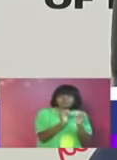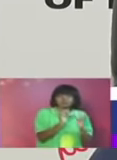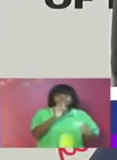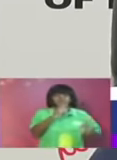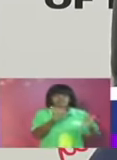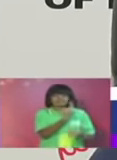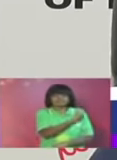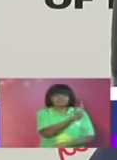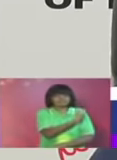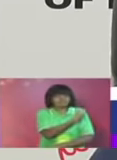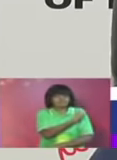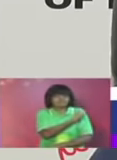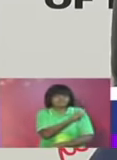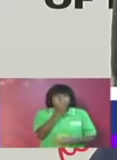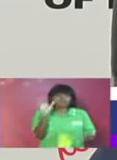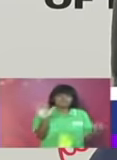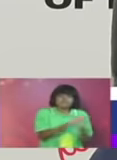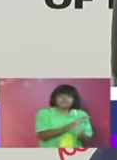becomes even more